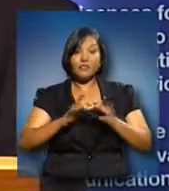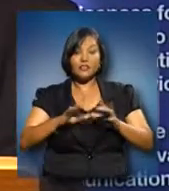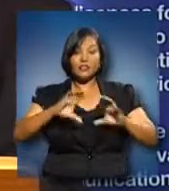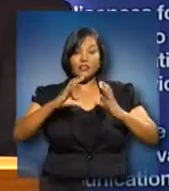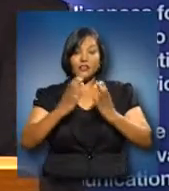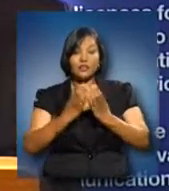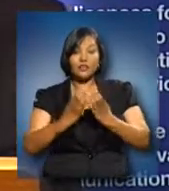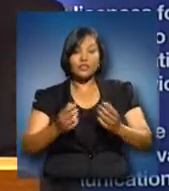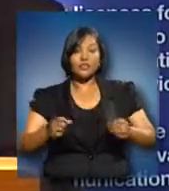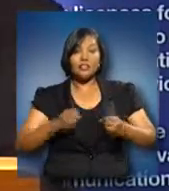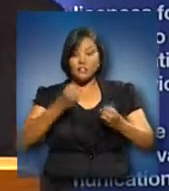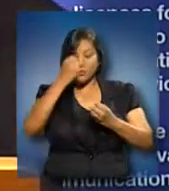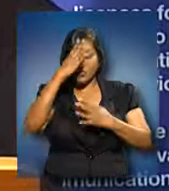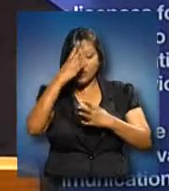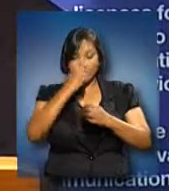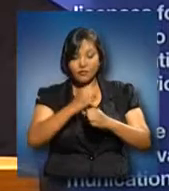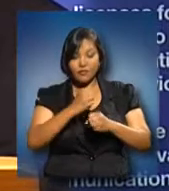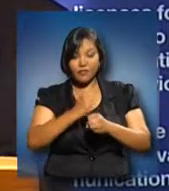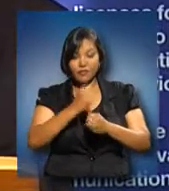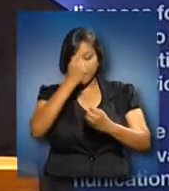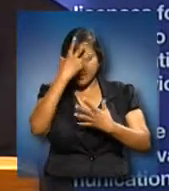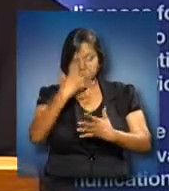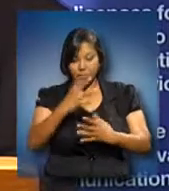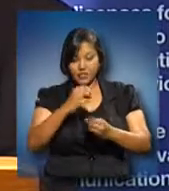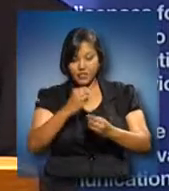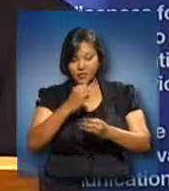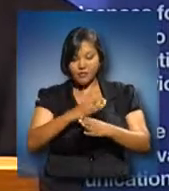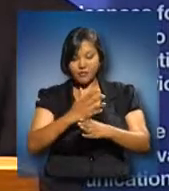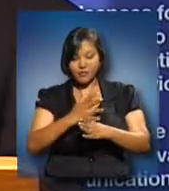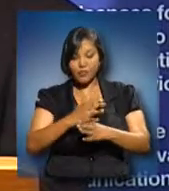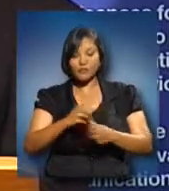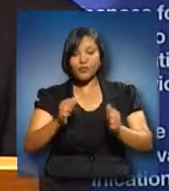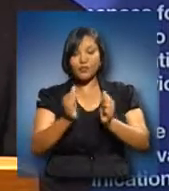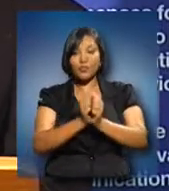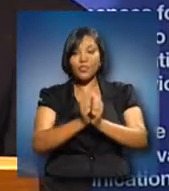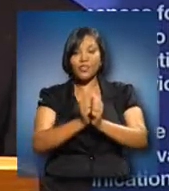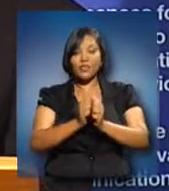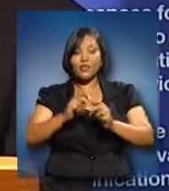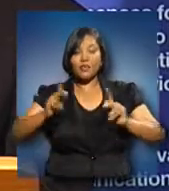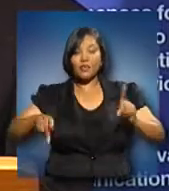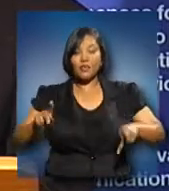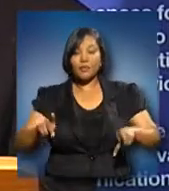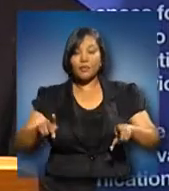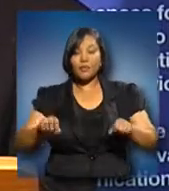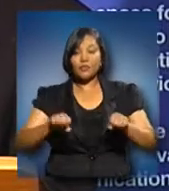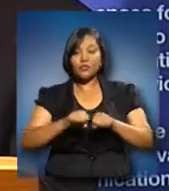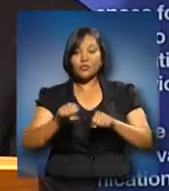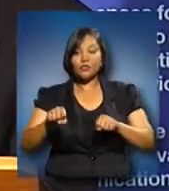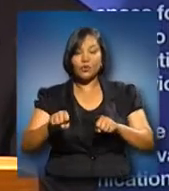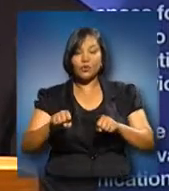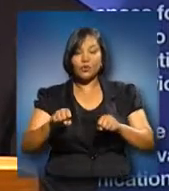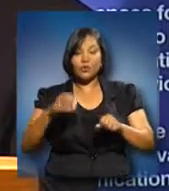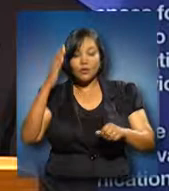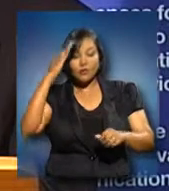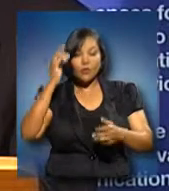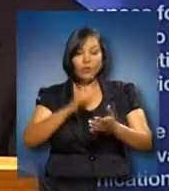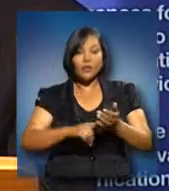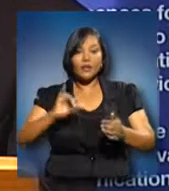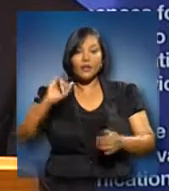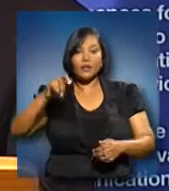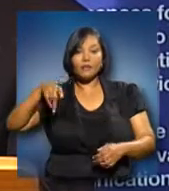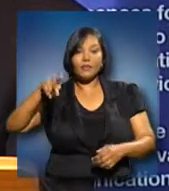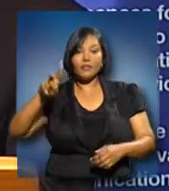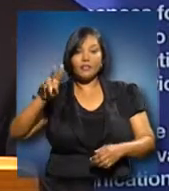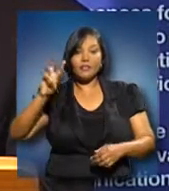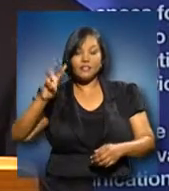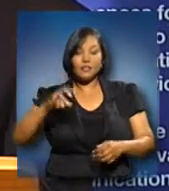trying to get the information out there to ISPs, to the public at large, as to what IPv6 means and the need